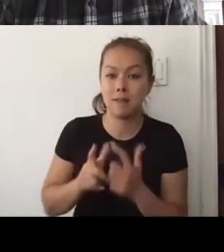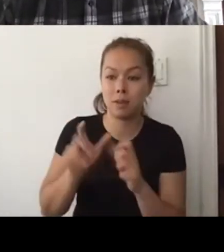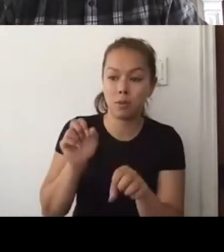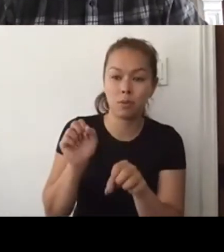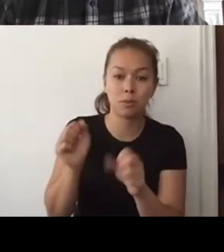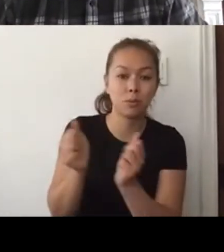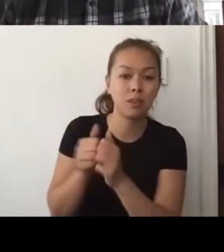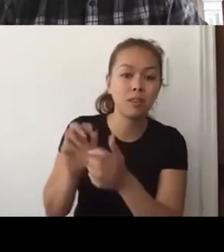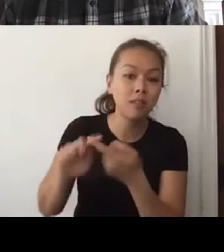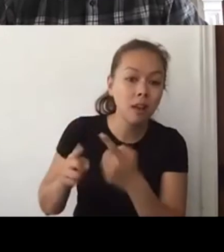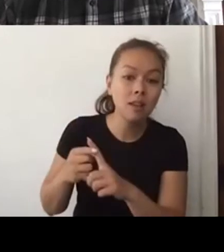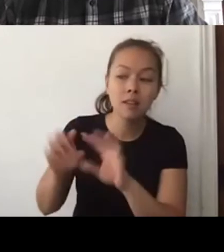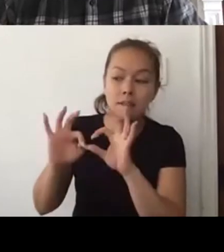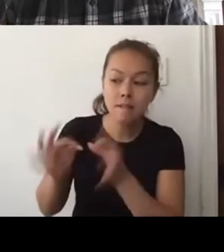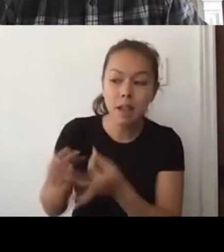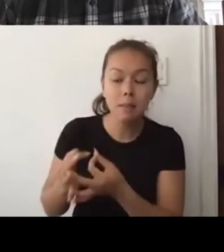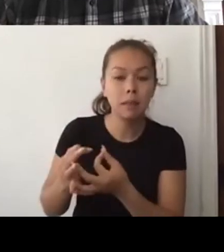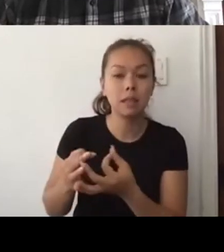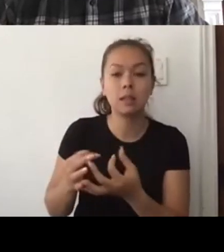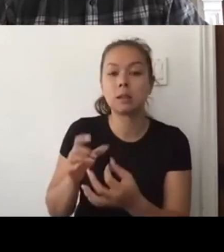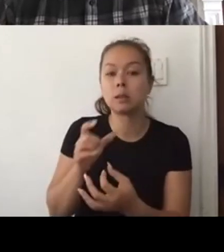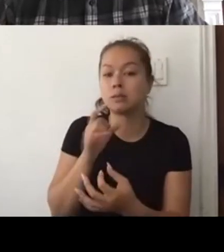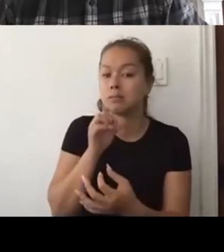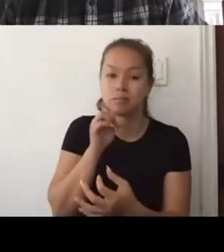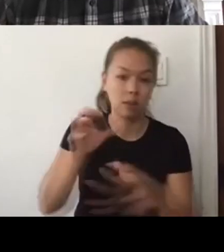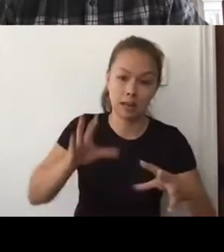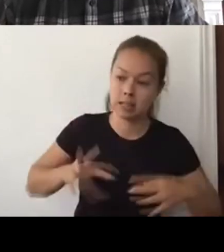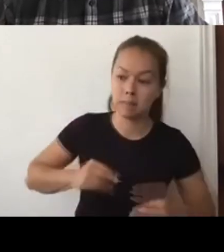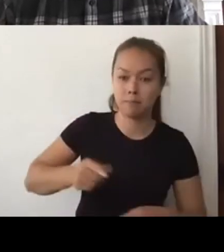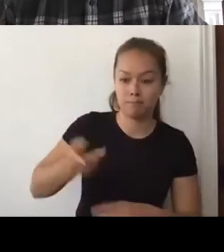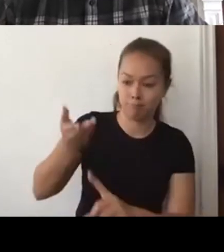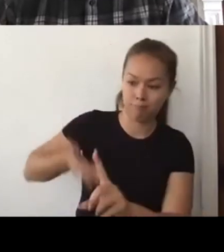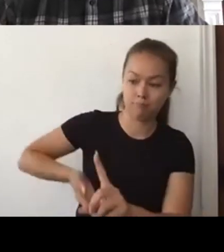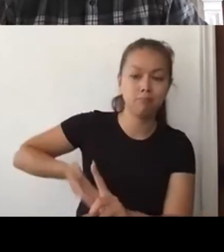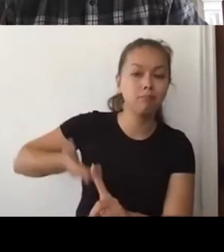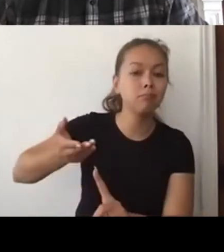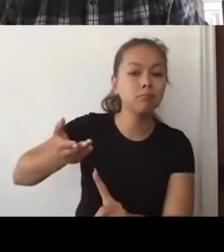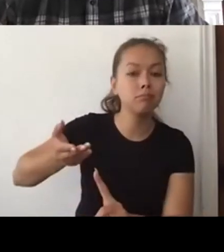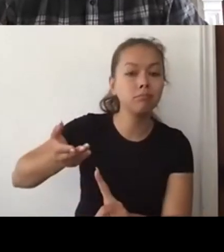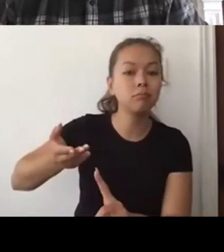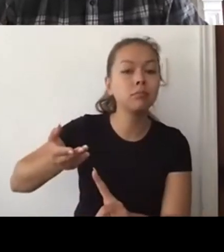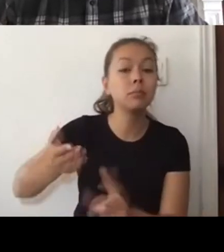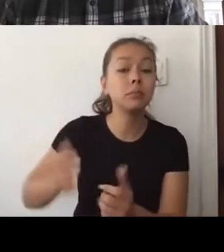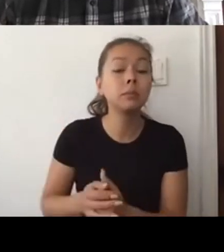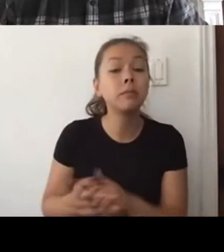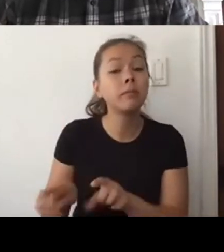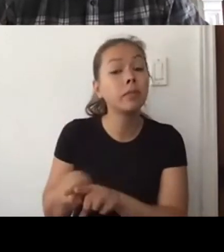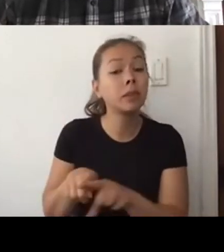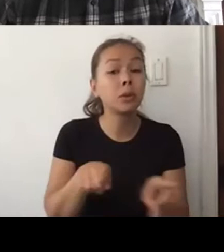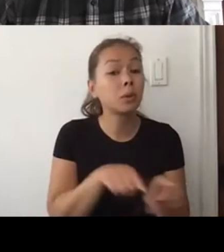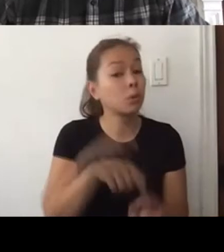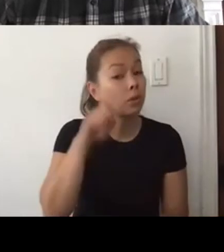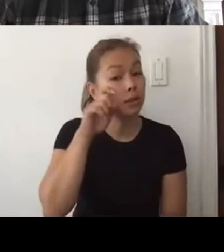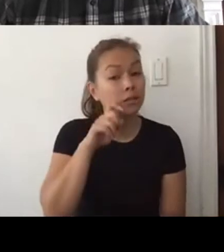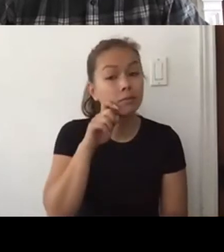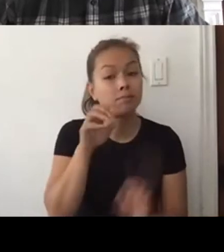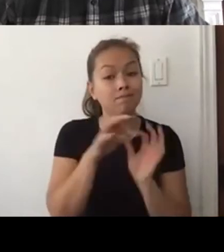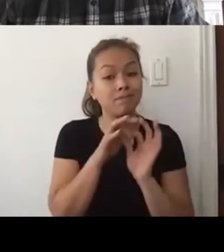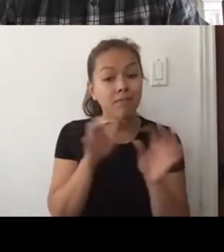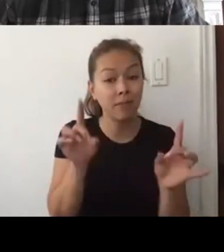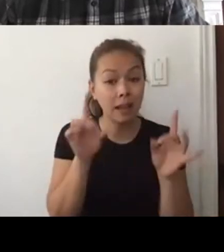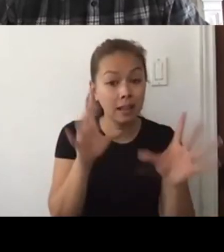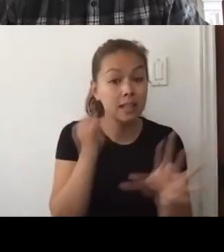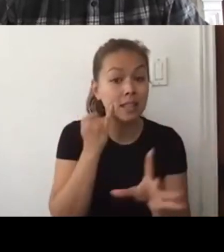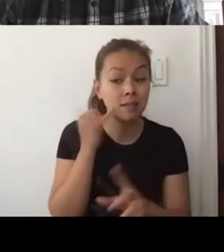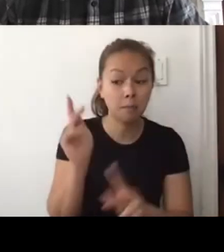friends in that sense. Or in other cases, you know, with gender-based violence, rates do go up when people are at home